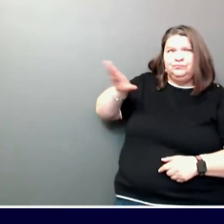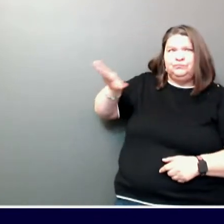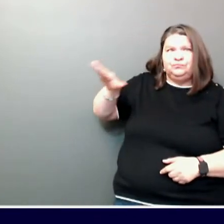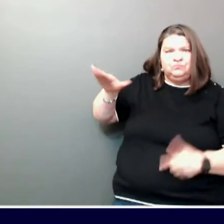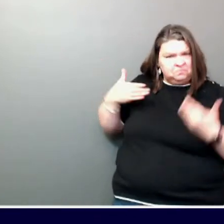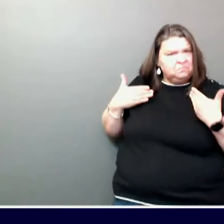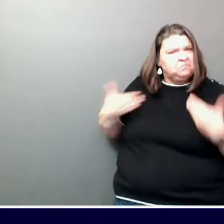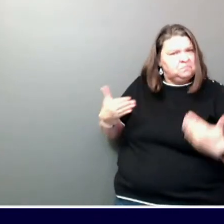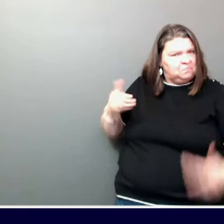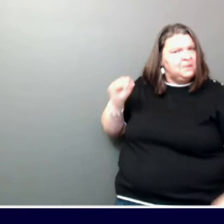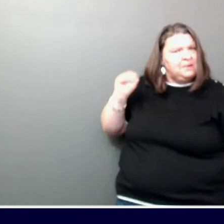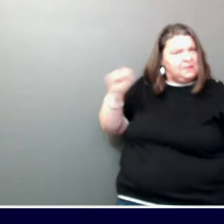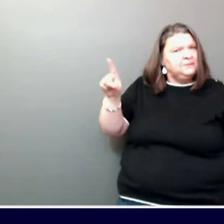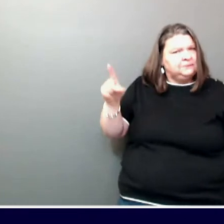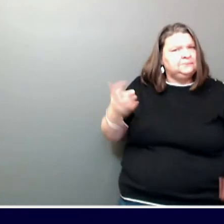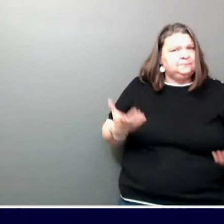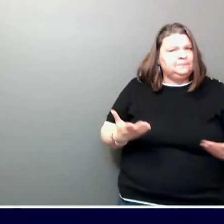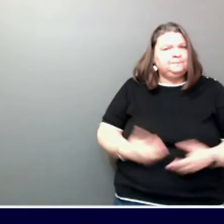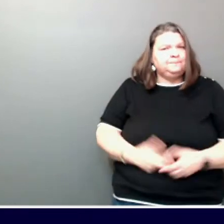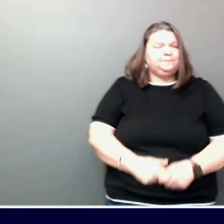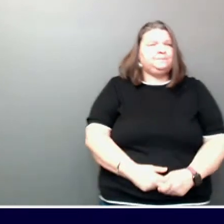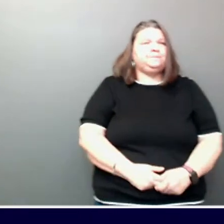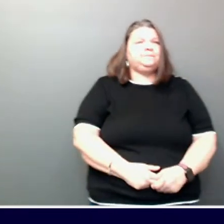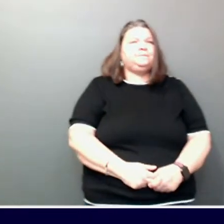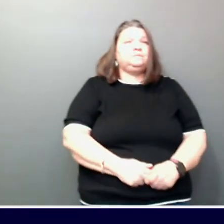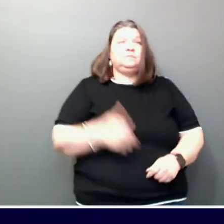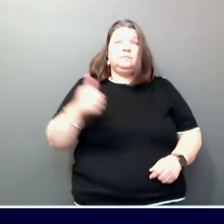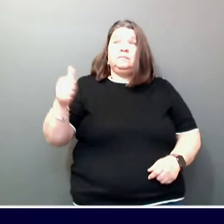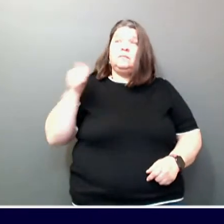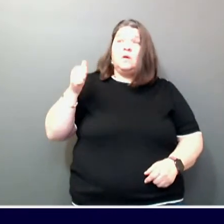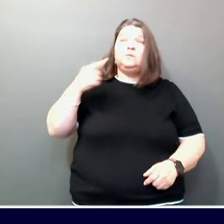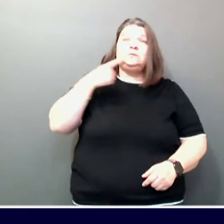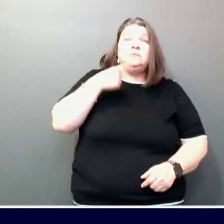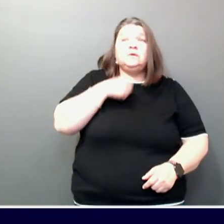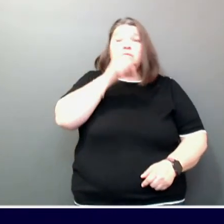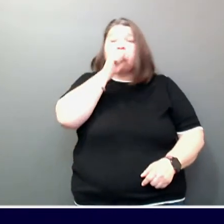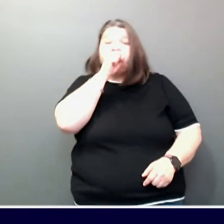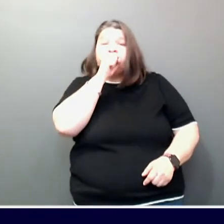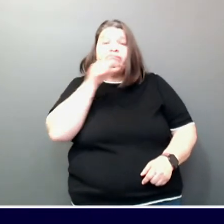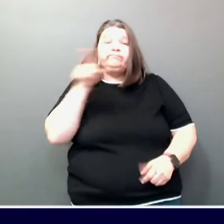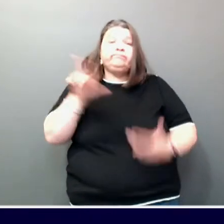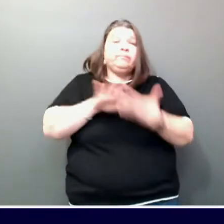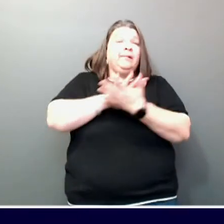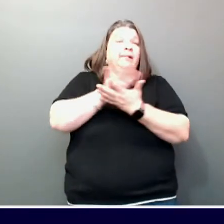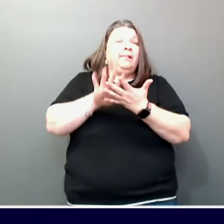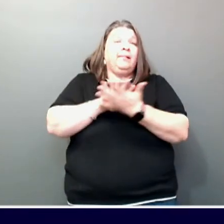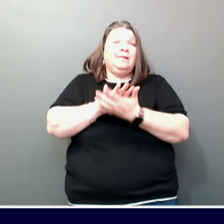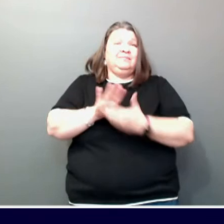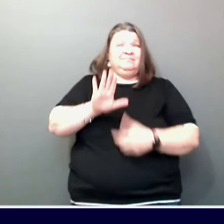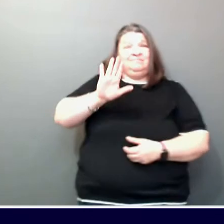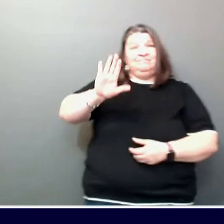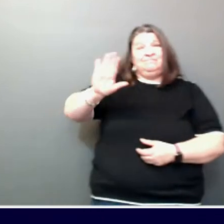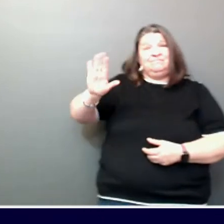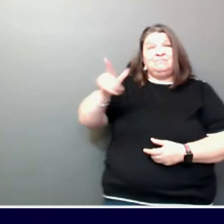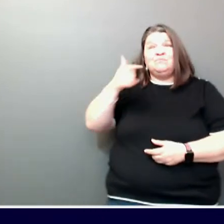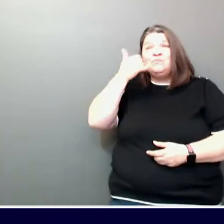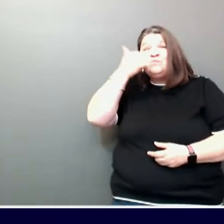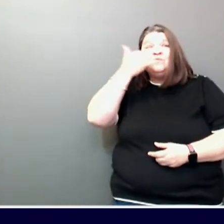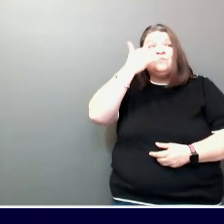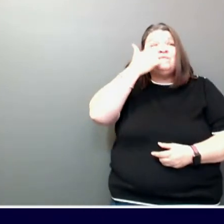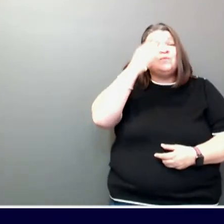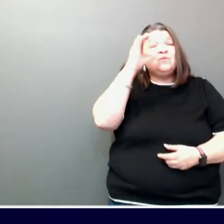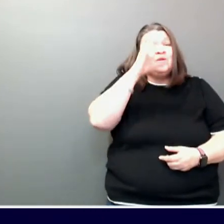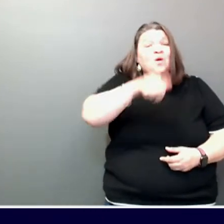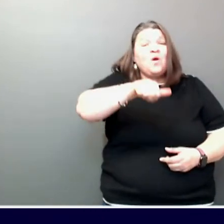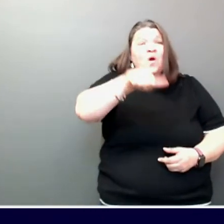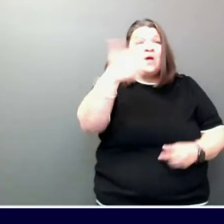don't prefer or they don't get an answer, they can always look around to find a provider who can assure them that they are fully vaccinated. Okay,